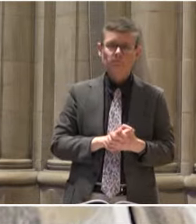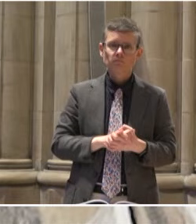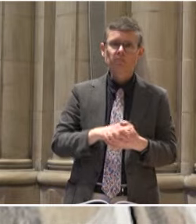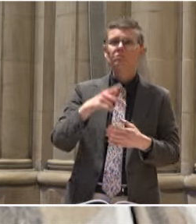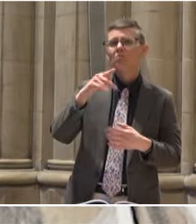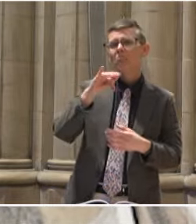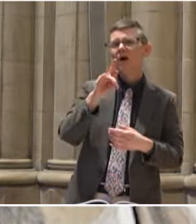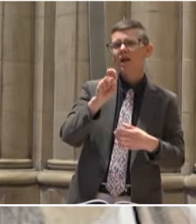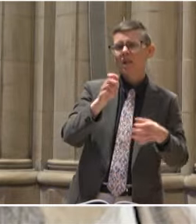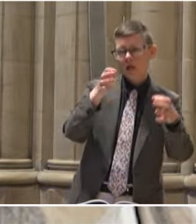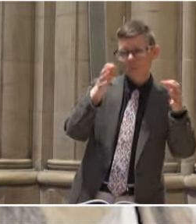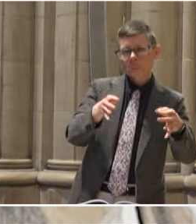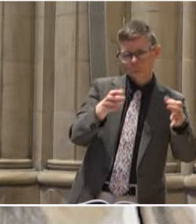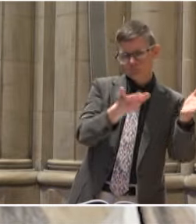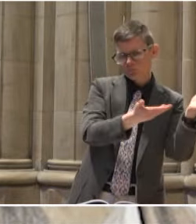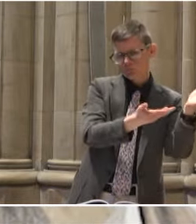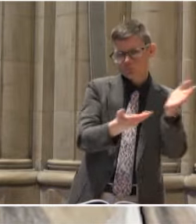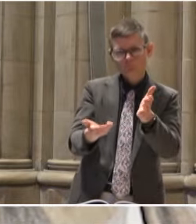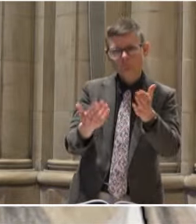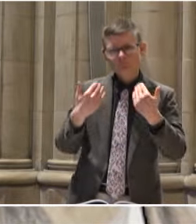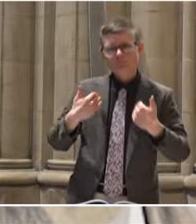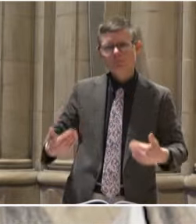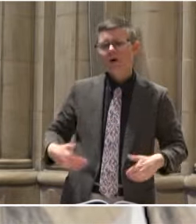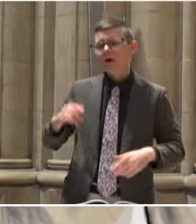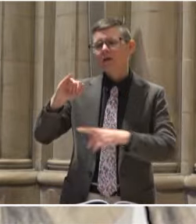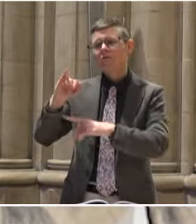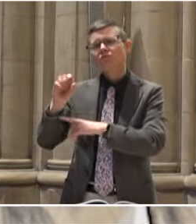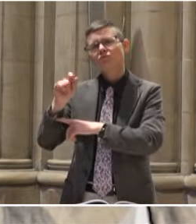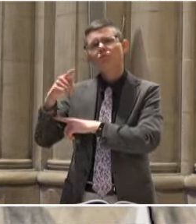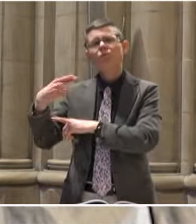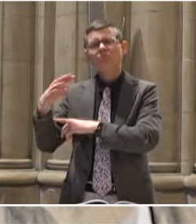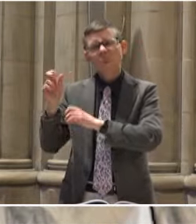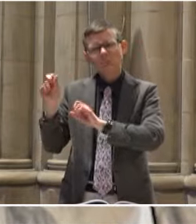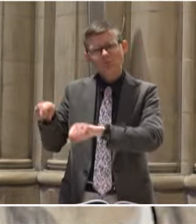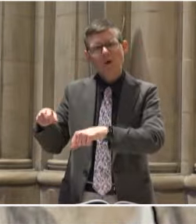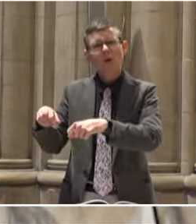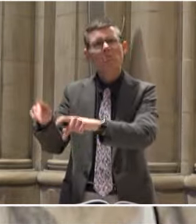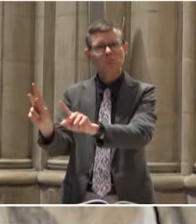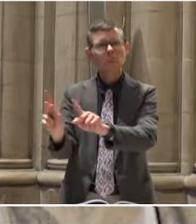he granted the body to Joseph.